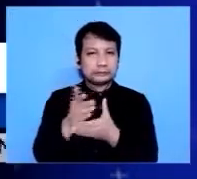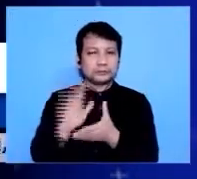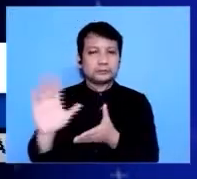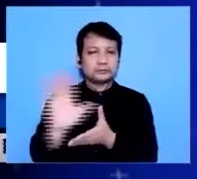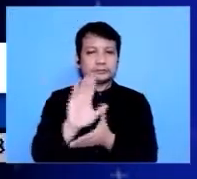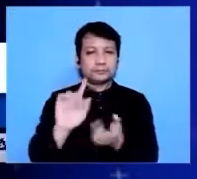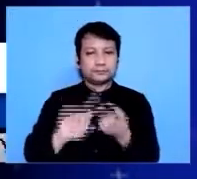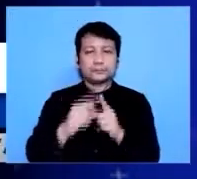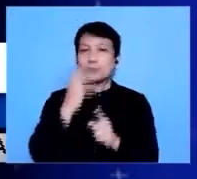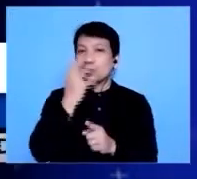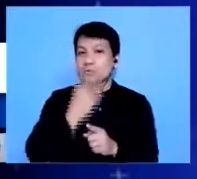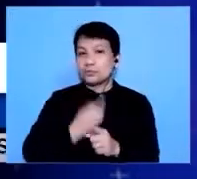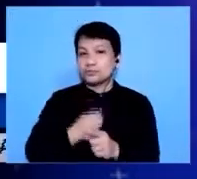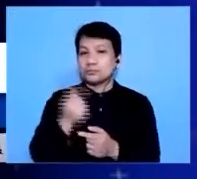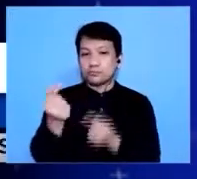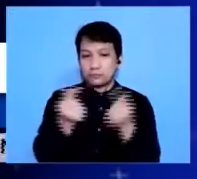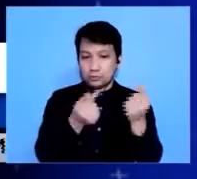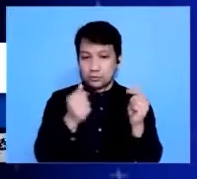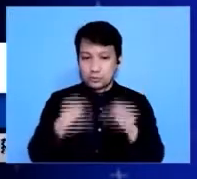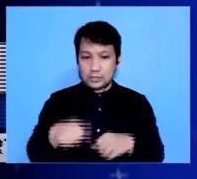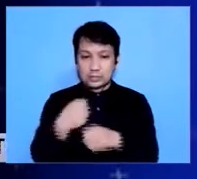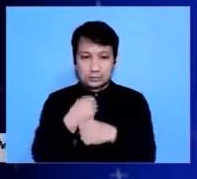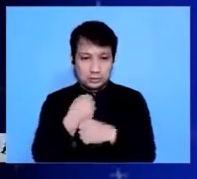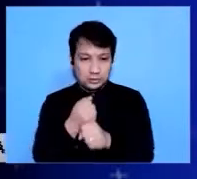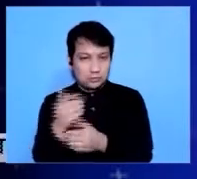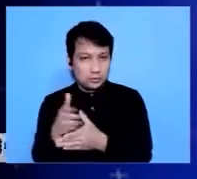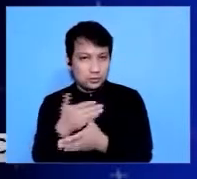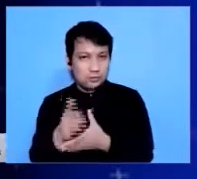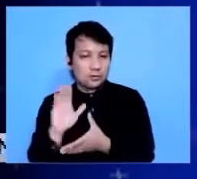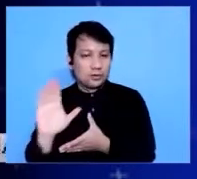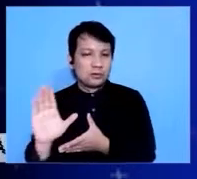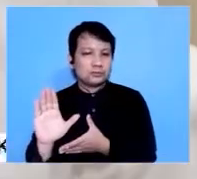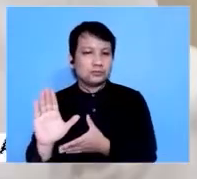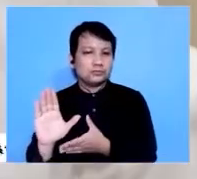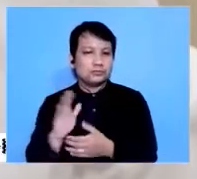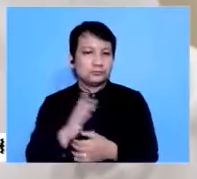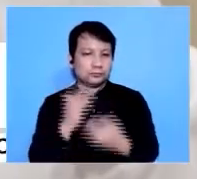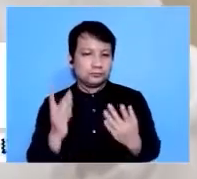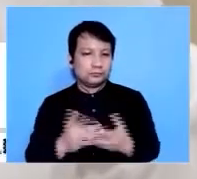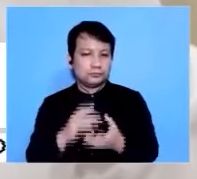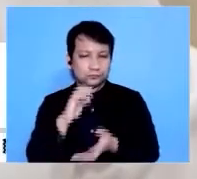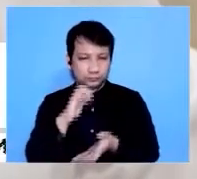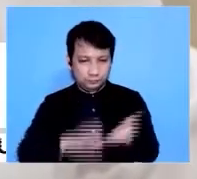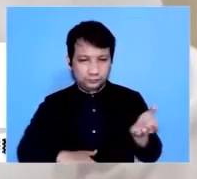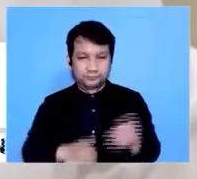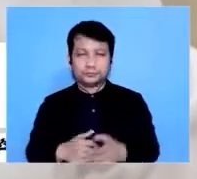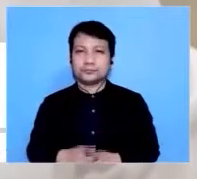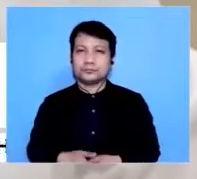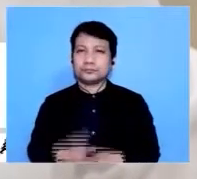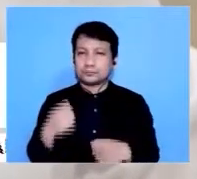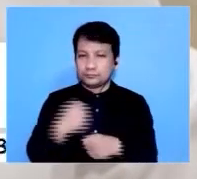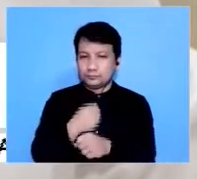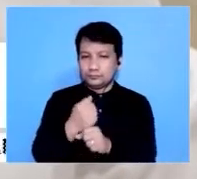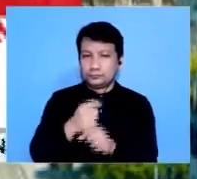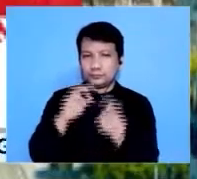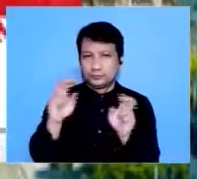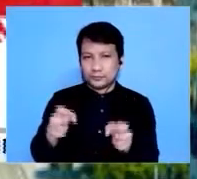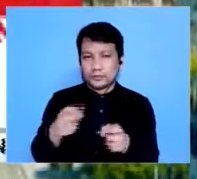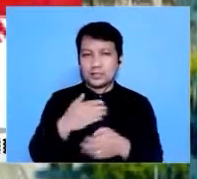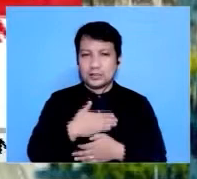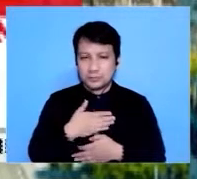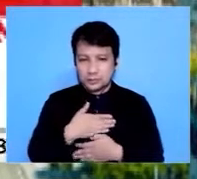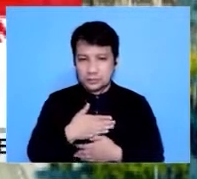those who got the heart can also create and share their own card and get discount vouchers creating a chain of happiness